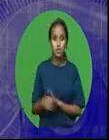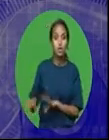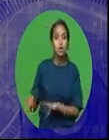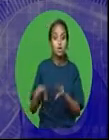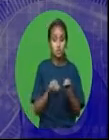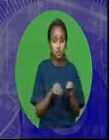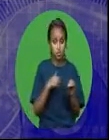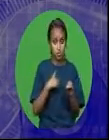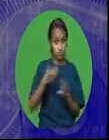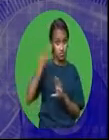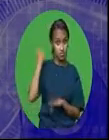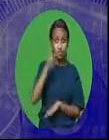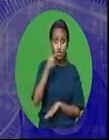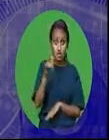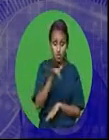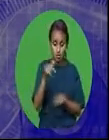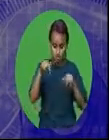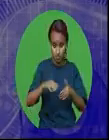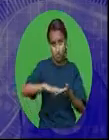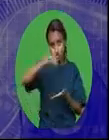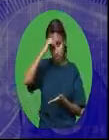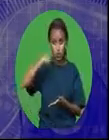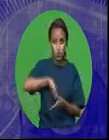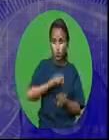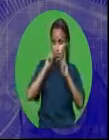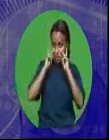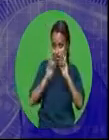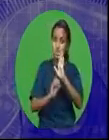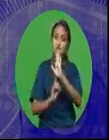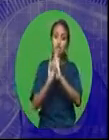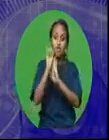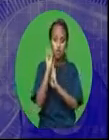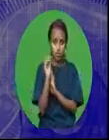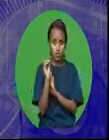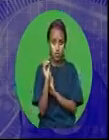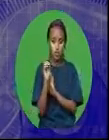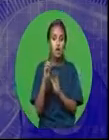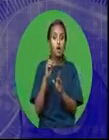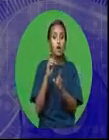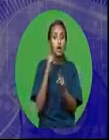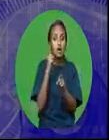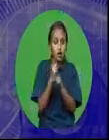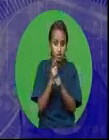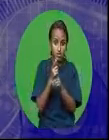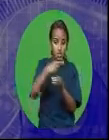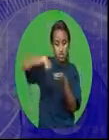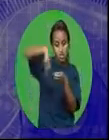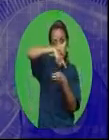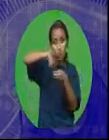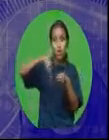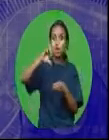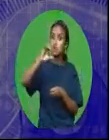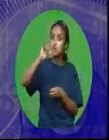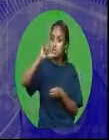Students, as we said before, in this lesson, we will see the development of a right circular cylinder,